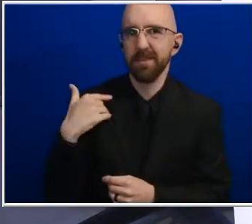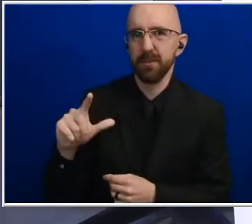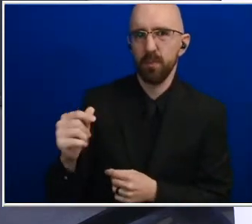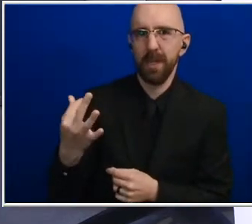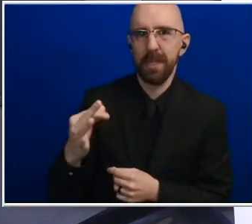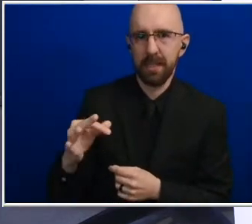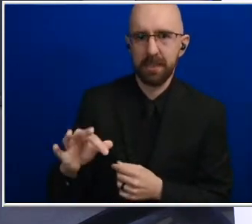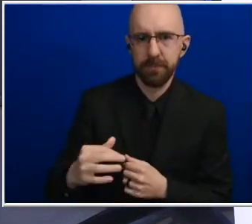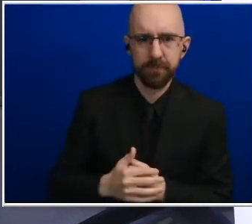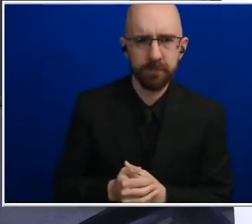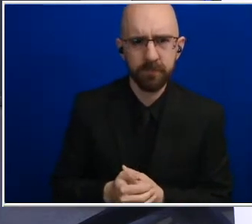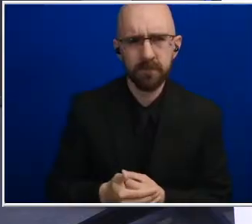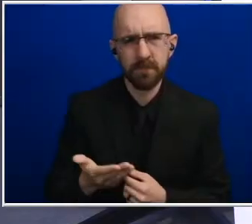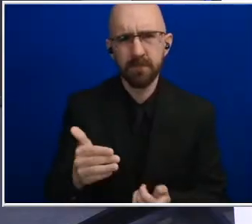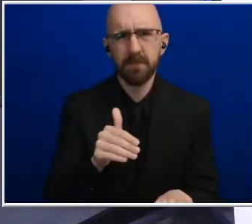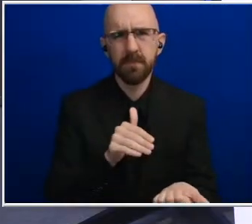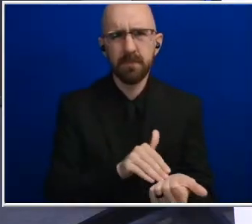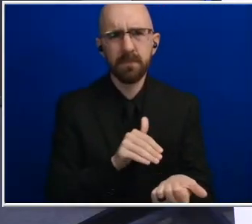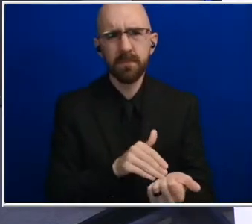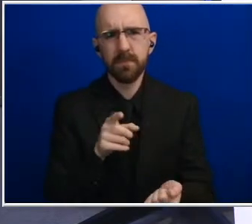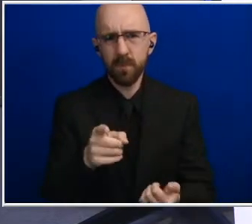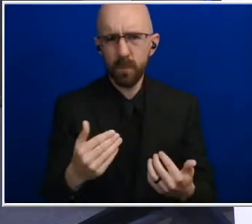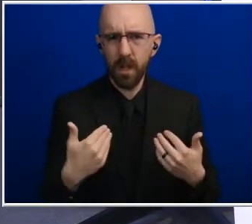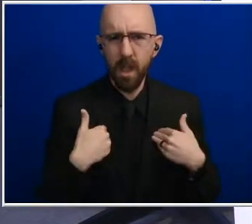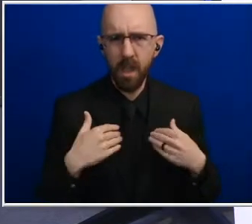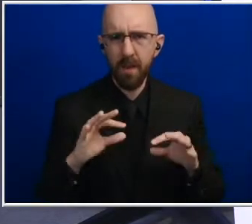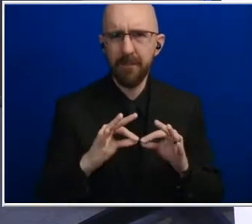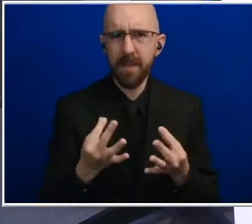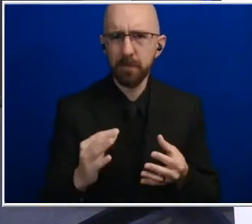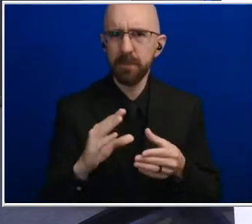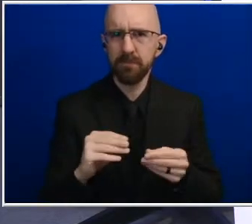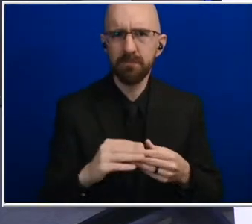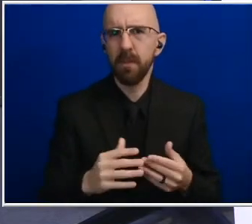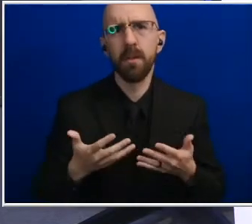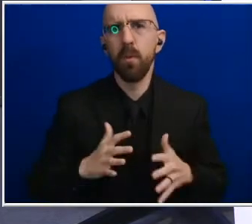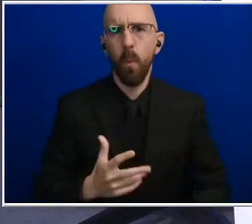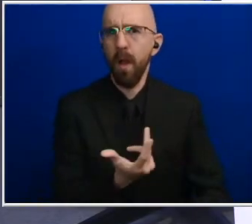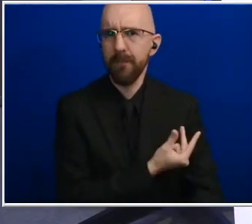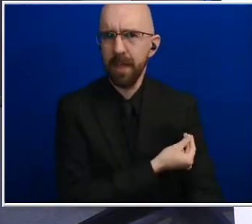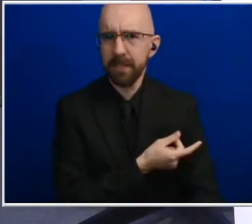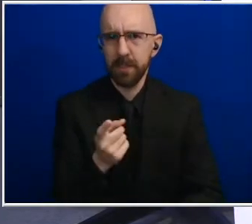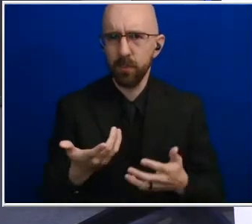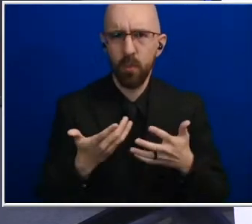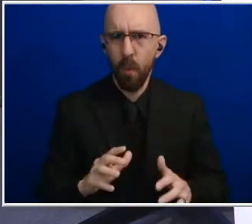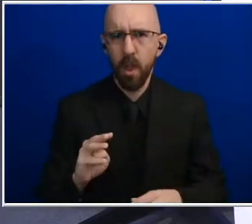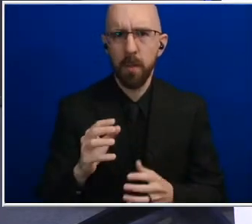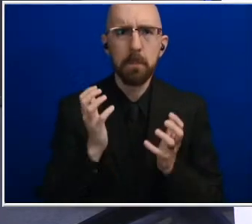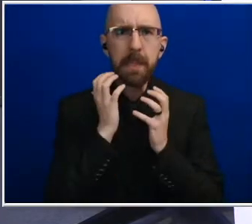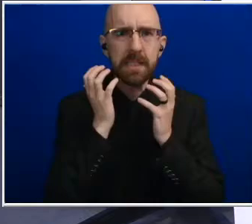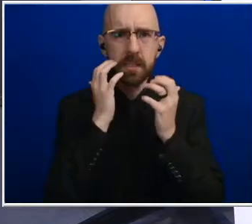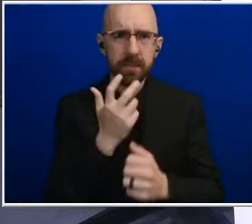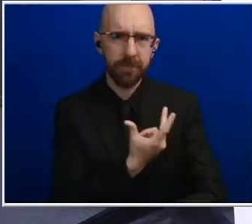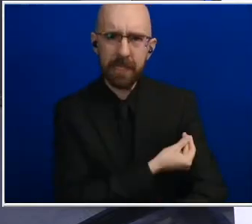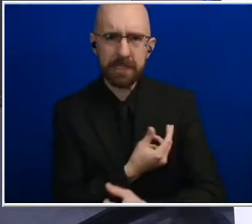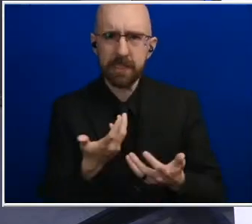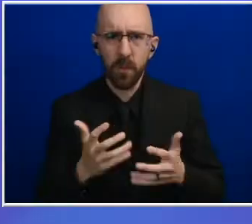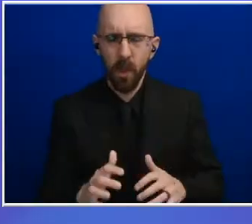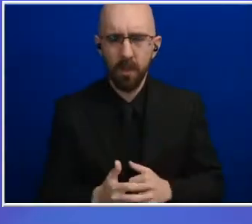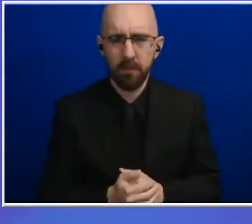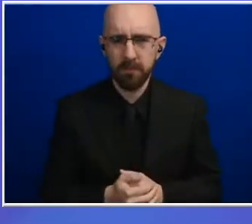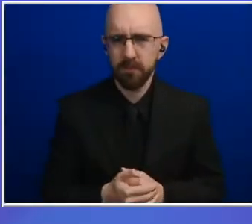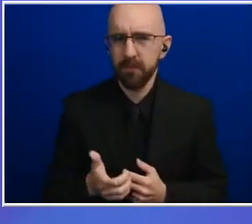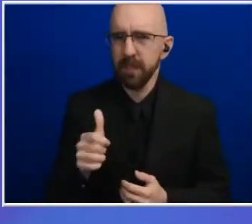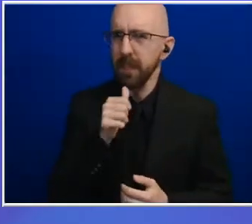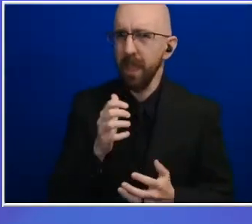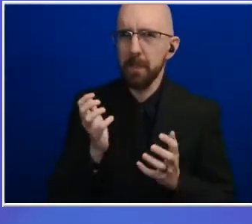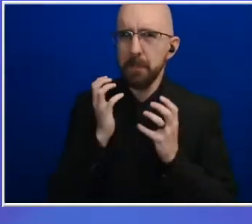have you had families say they don't want to be vaccinated, they don't want the measles vaccine? Not so much the measles vaccine. It